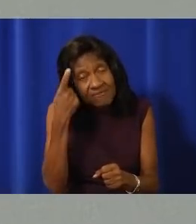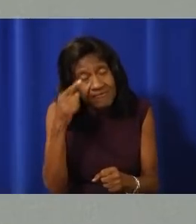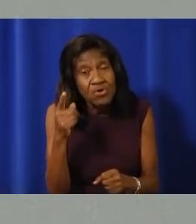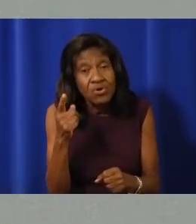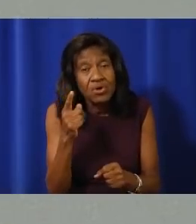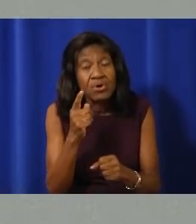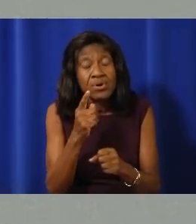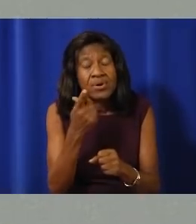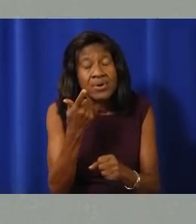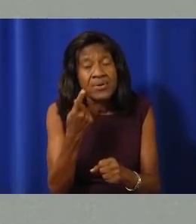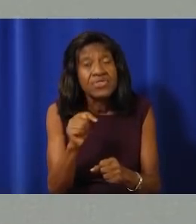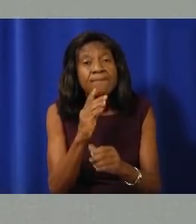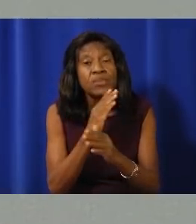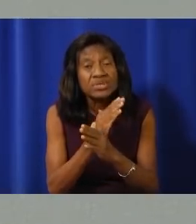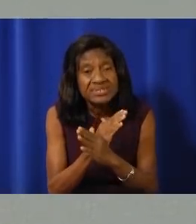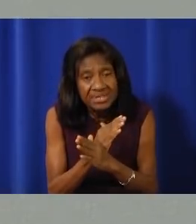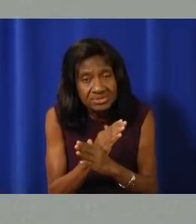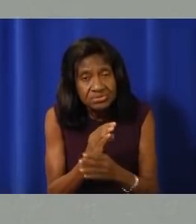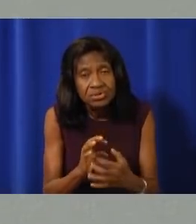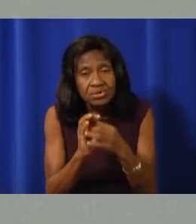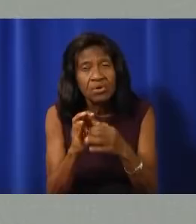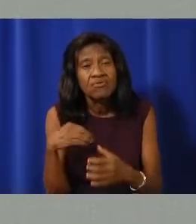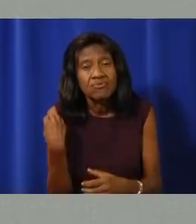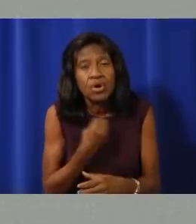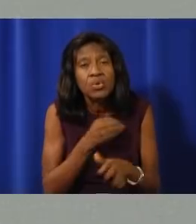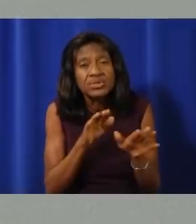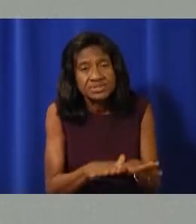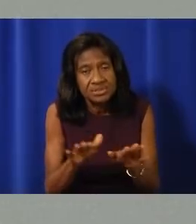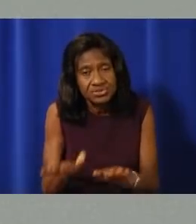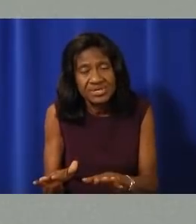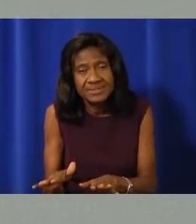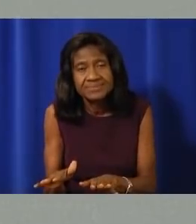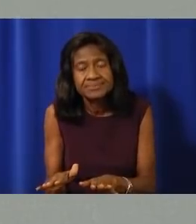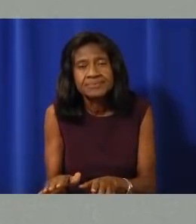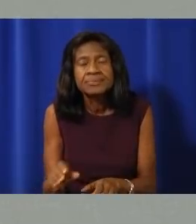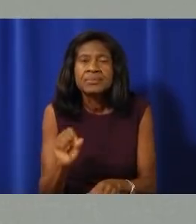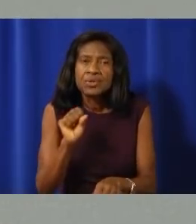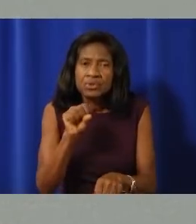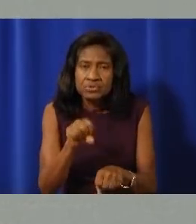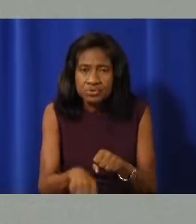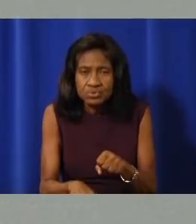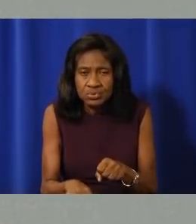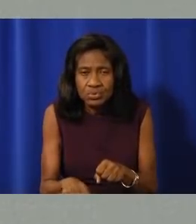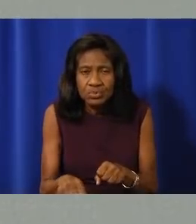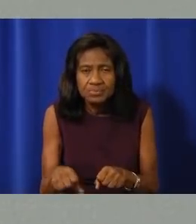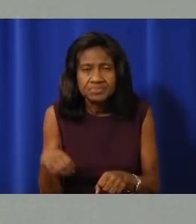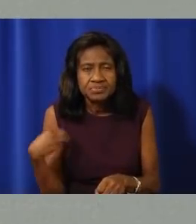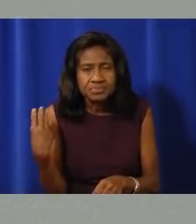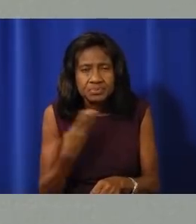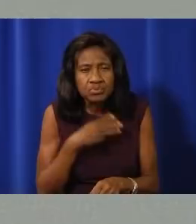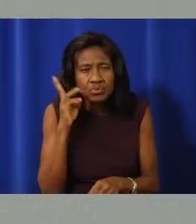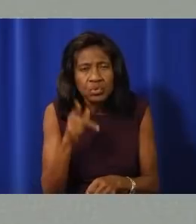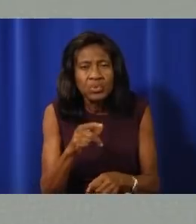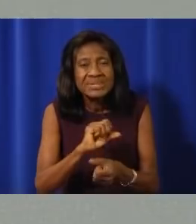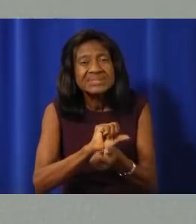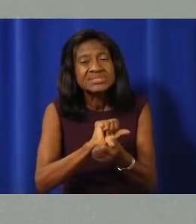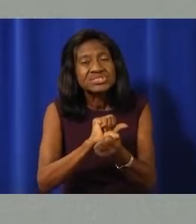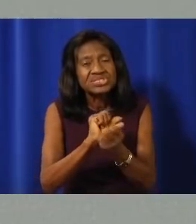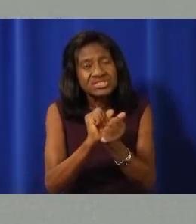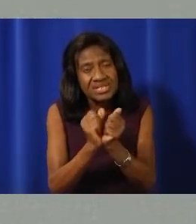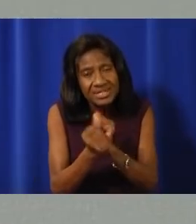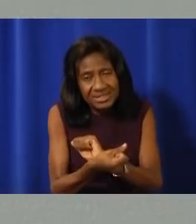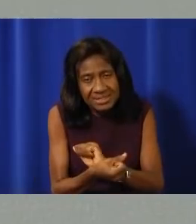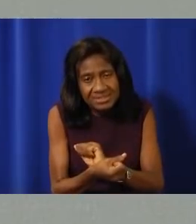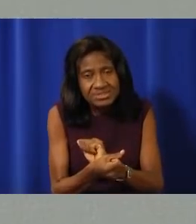protected. So we are imminently going to be making changes through